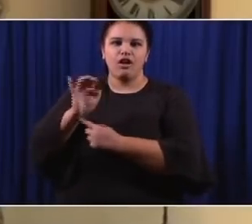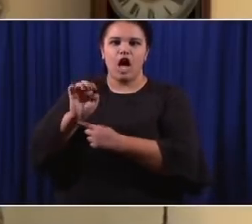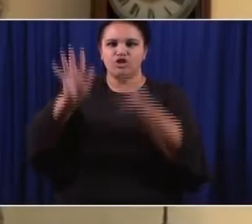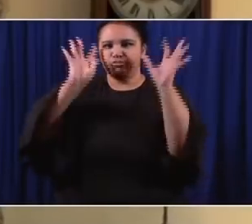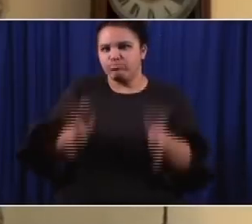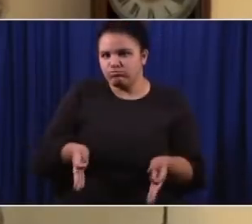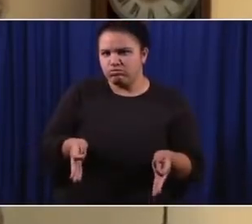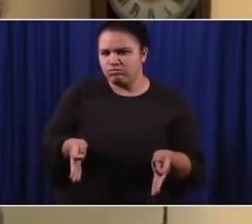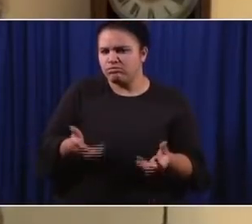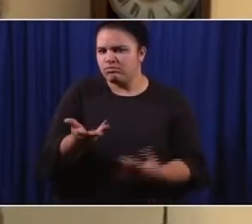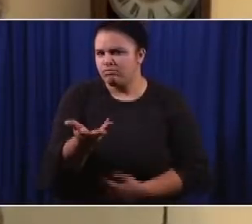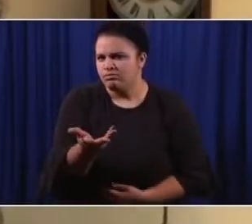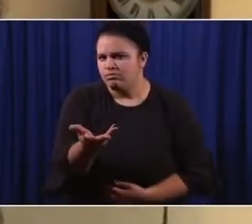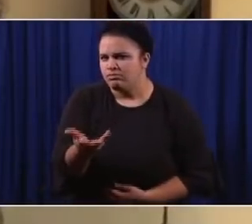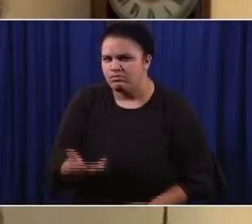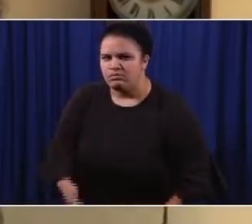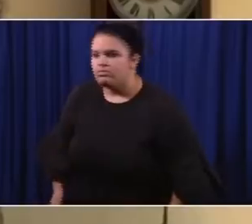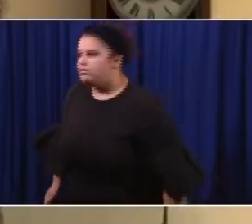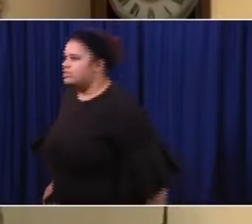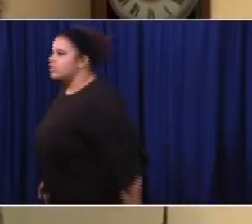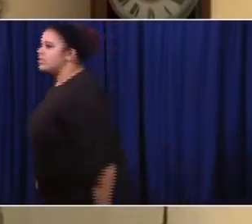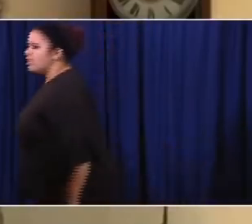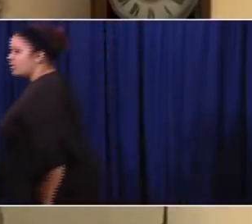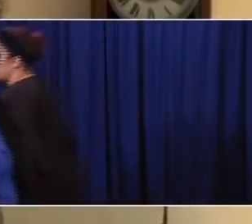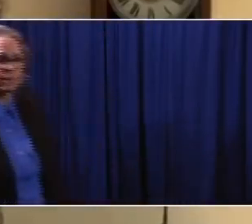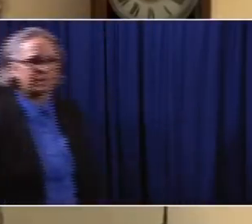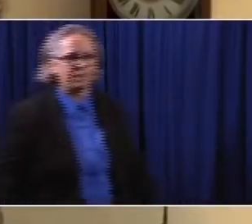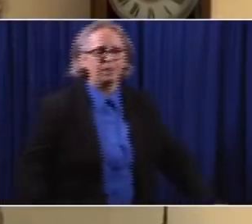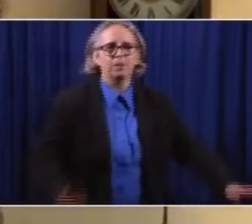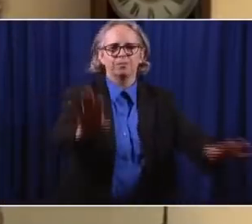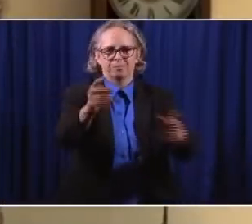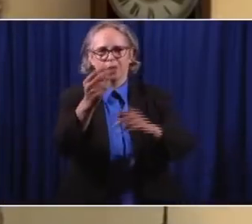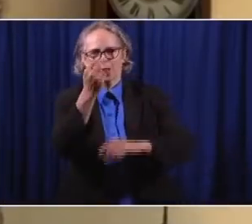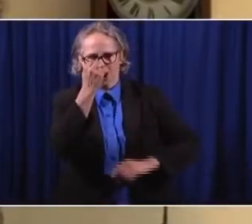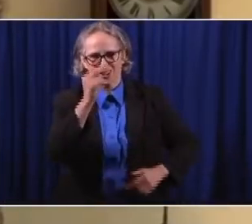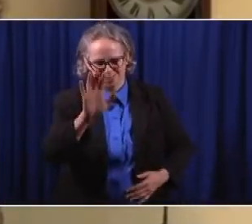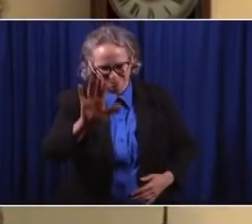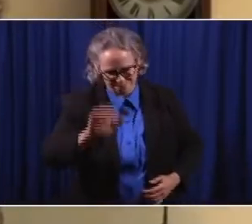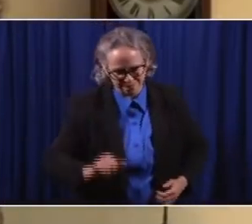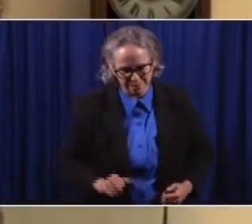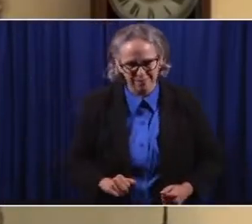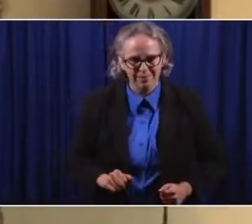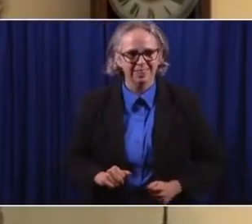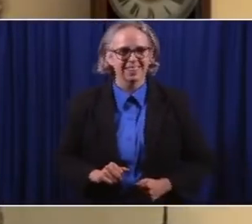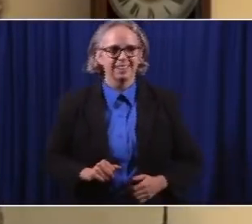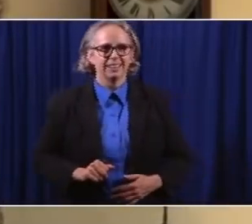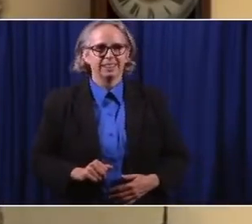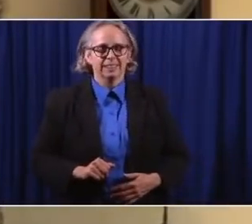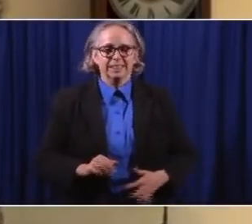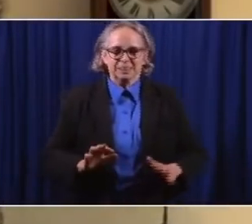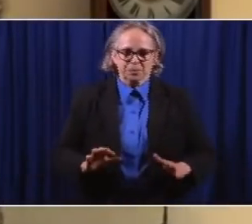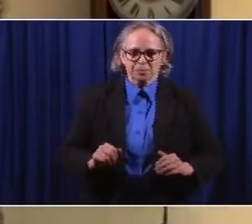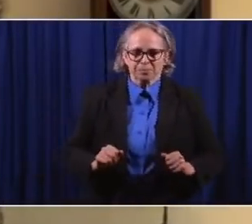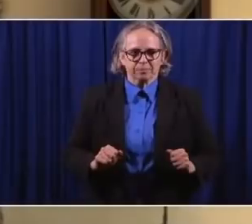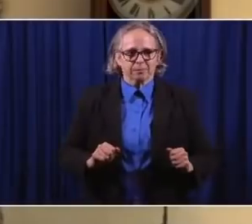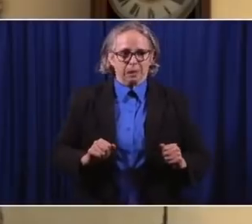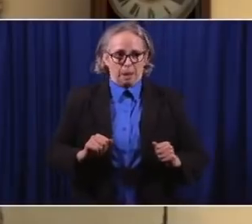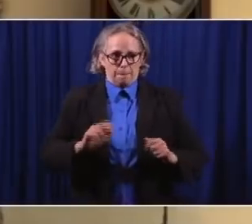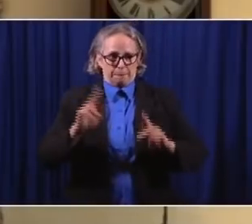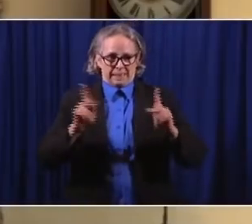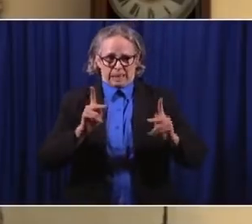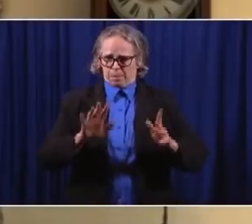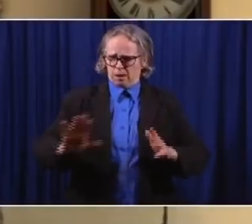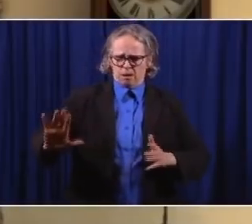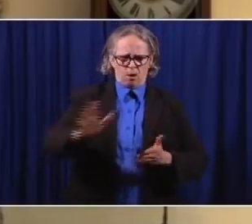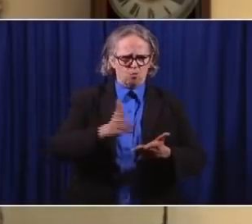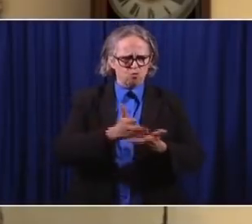Well, no one wants to see the people of the state not have the say in regard to